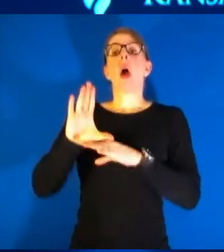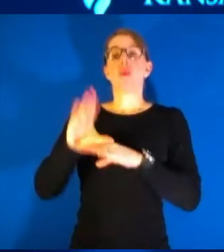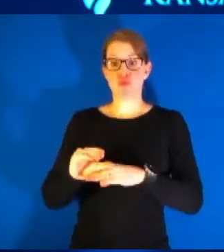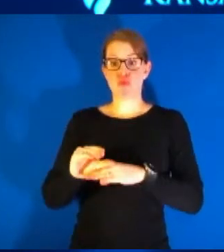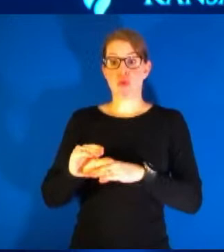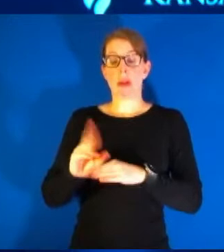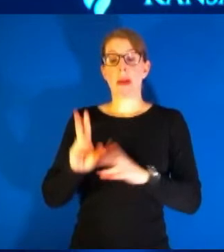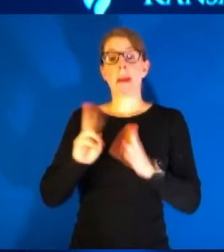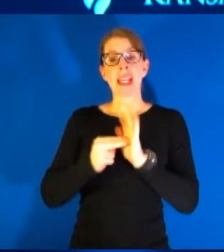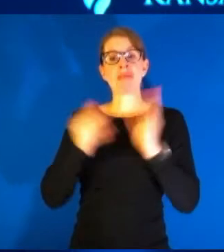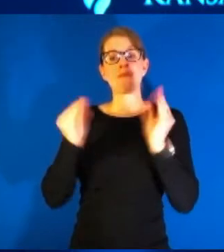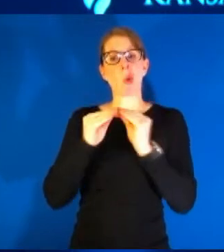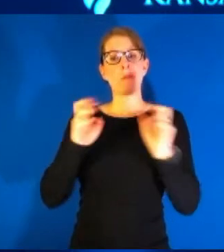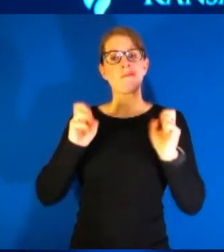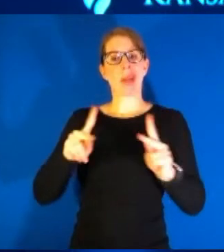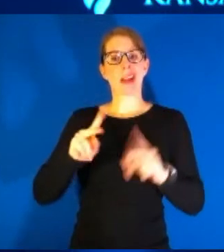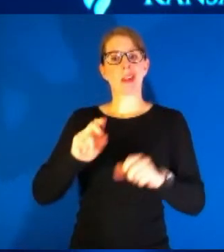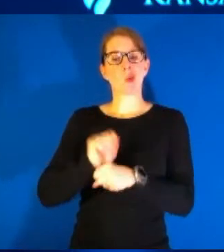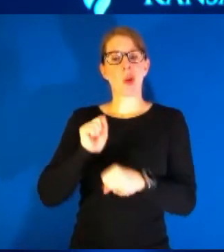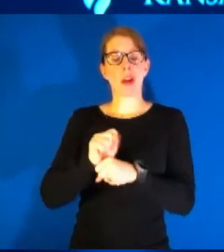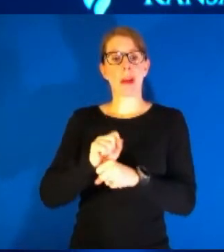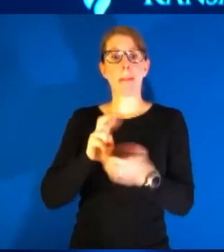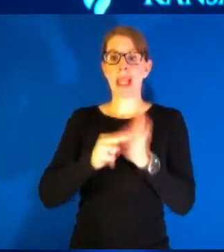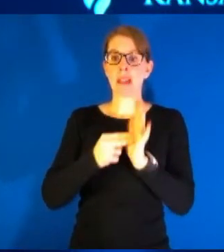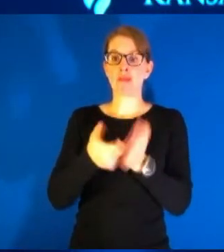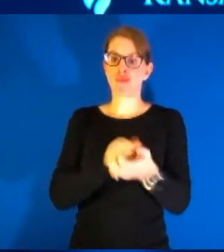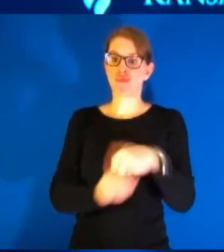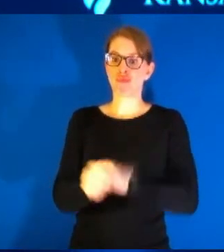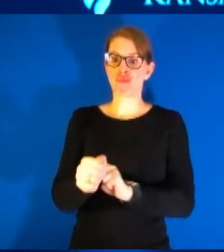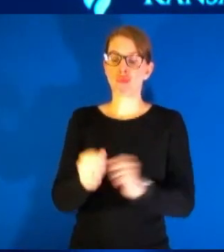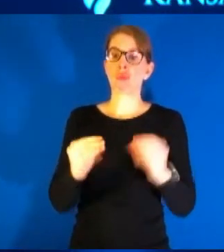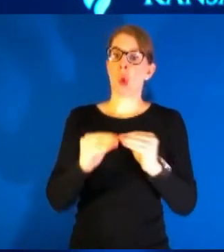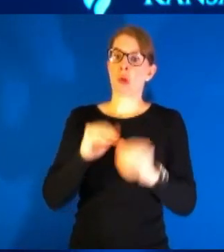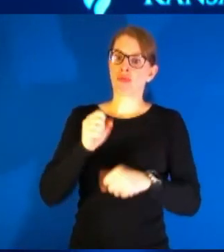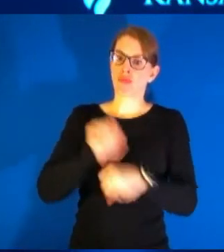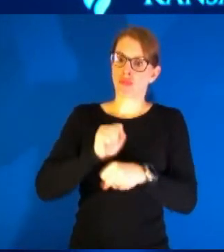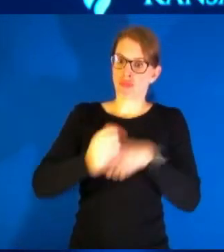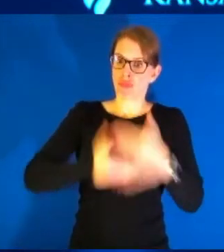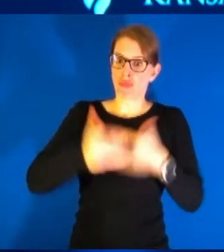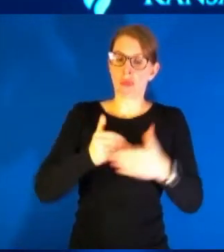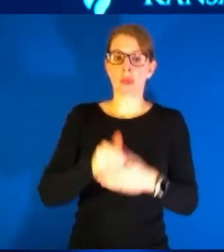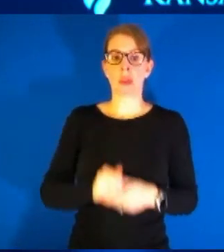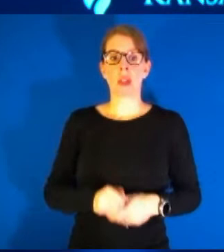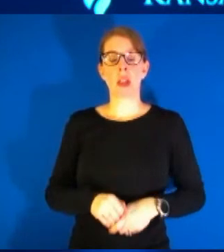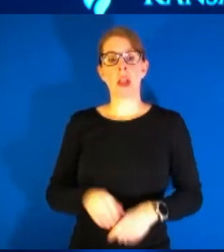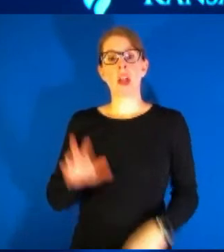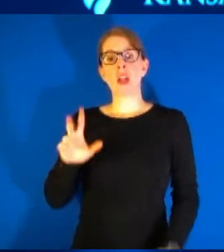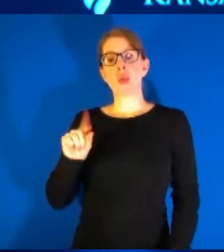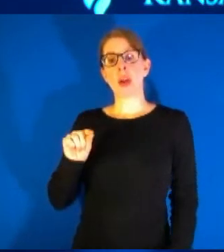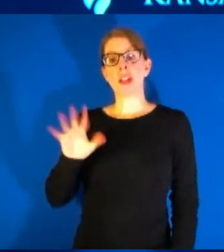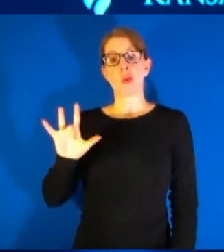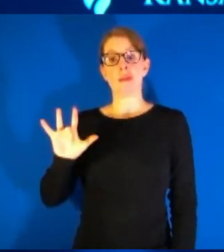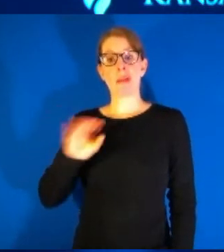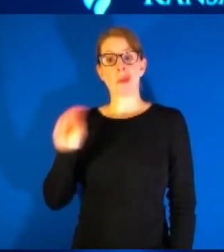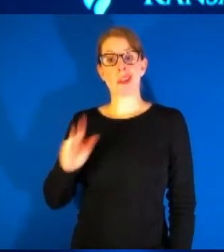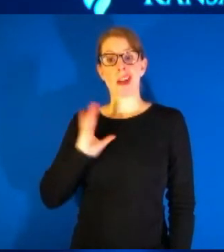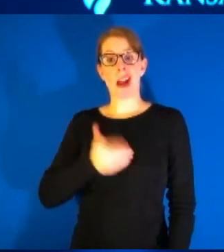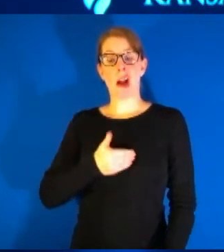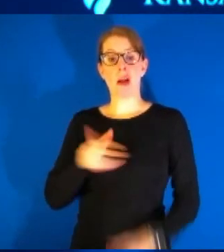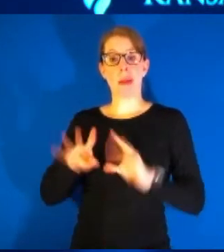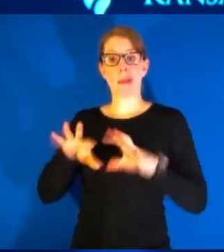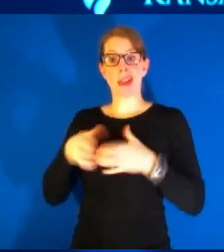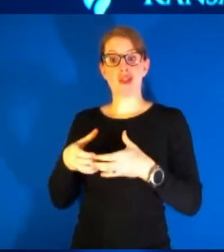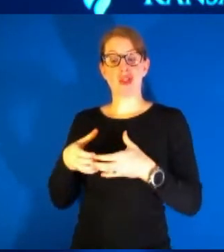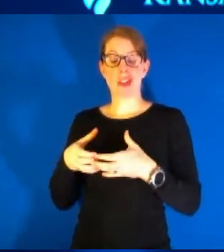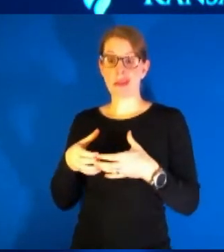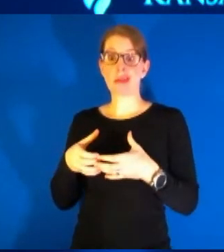more. We still have a significant number of people in-house. 20-25% of our population is COVID positive,